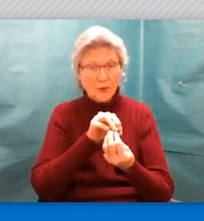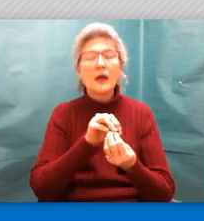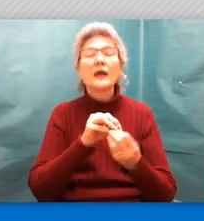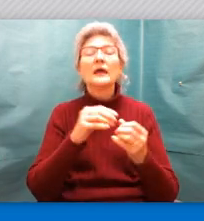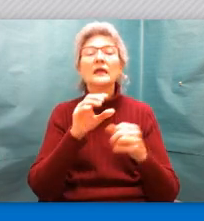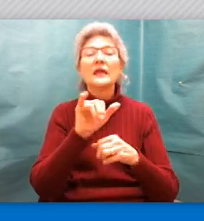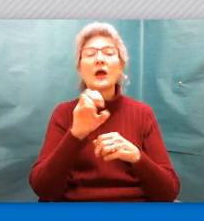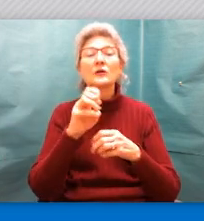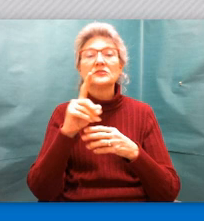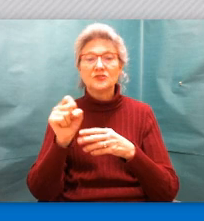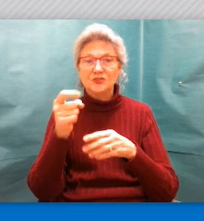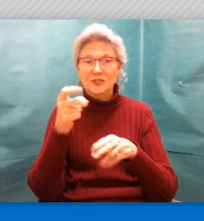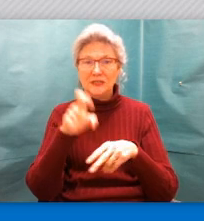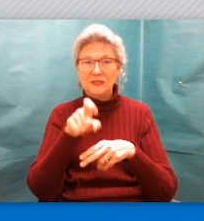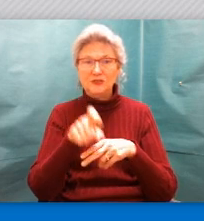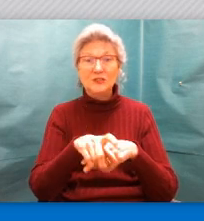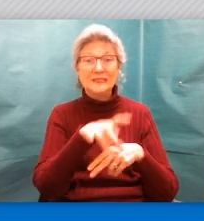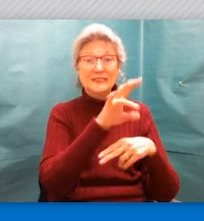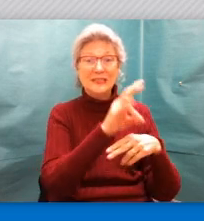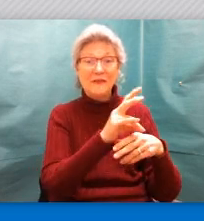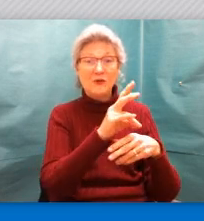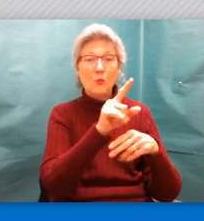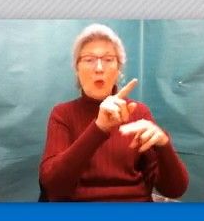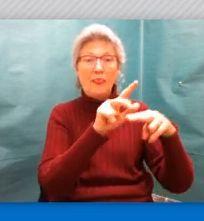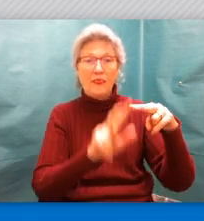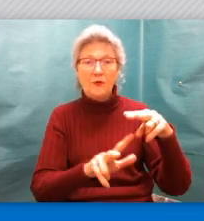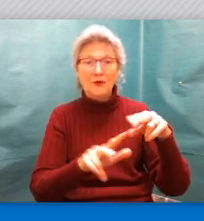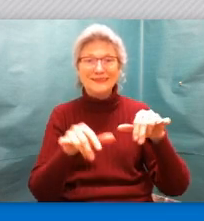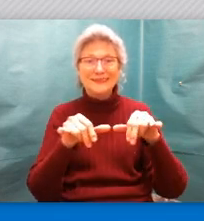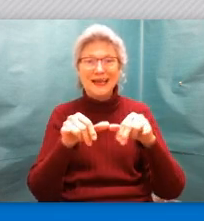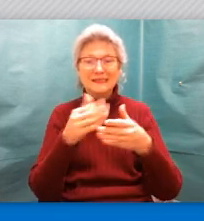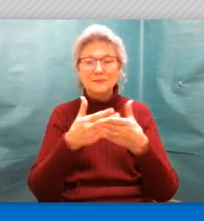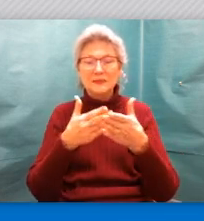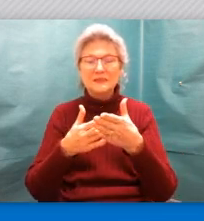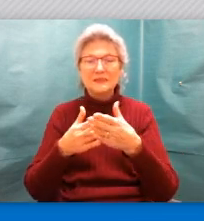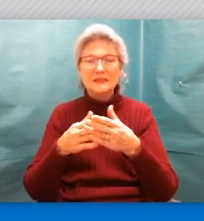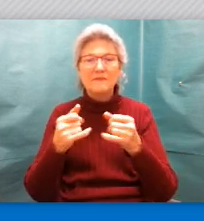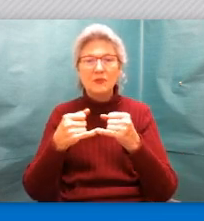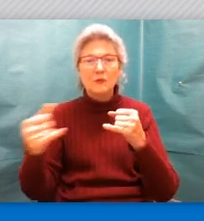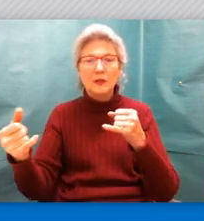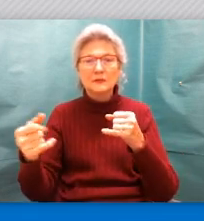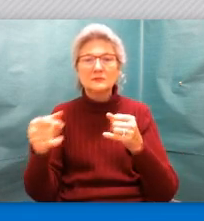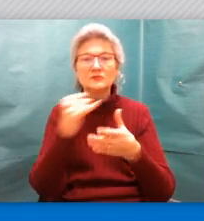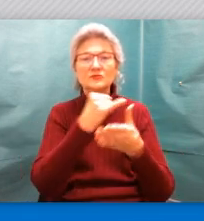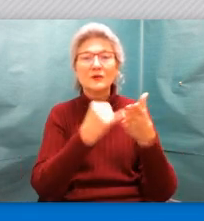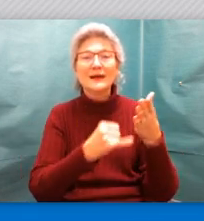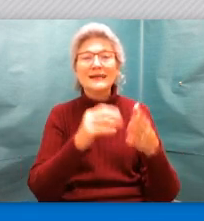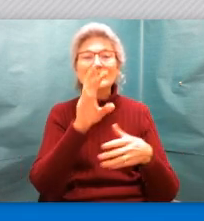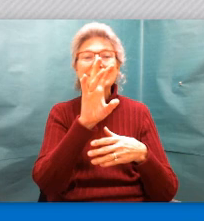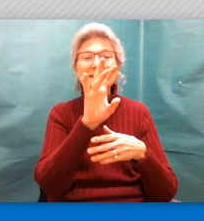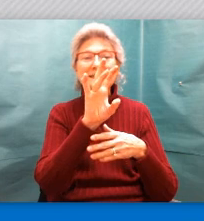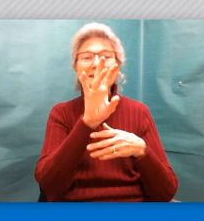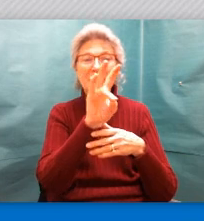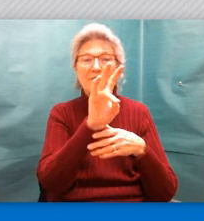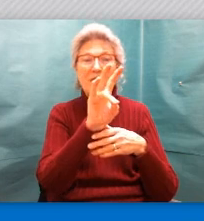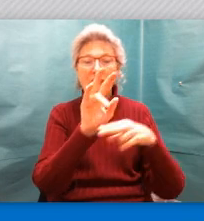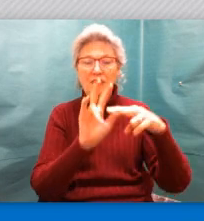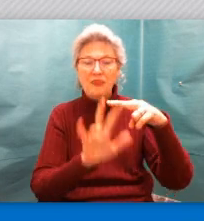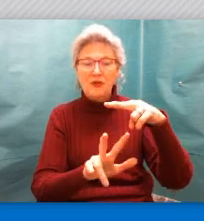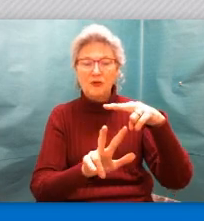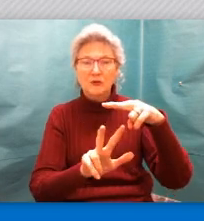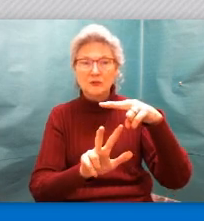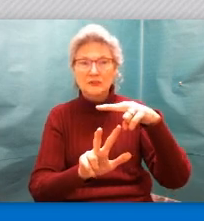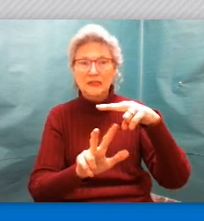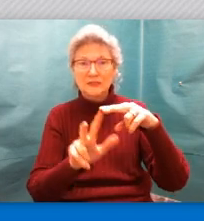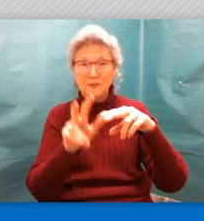7 1/3 size pieces of thread. So let's draw 7 thirds as my